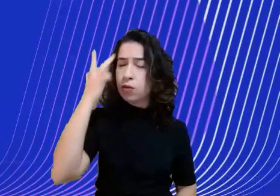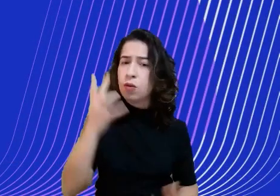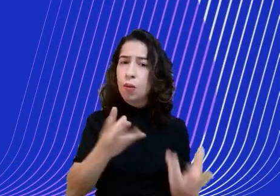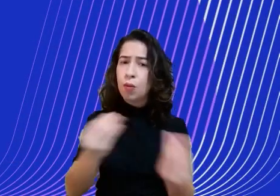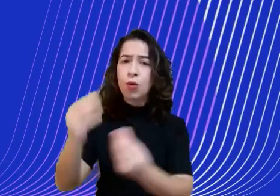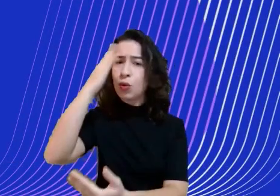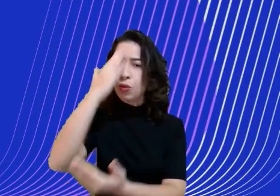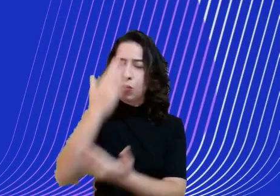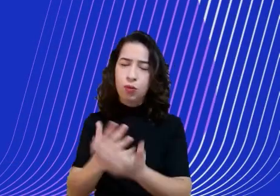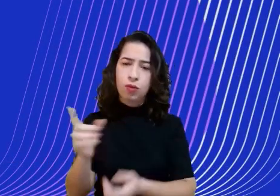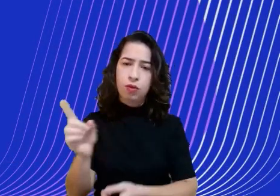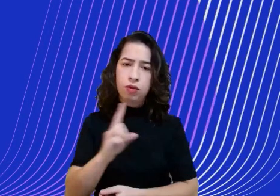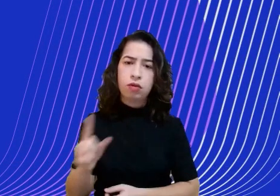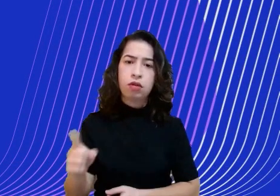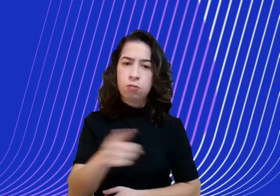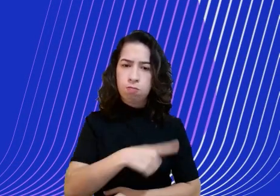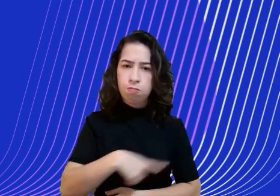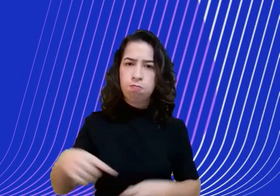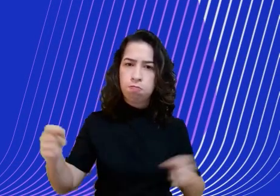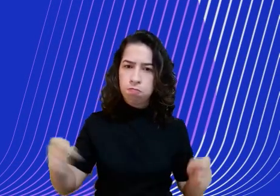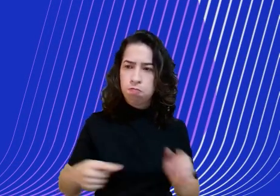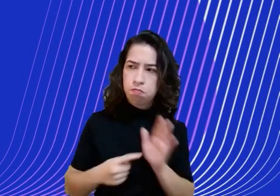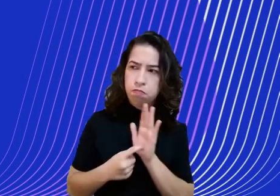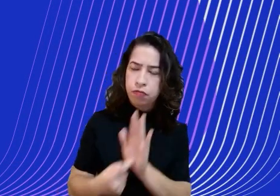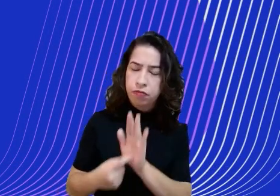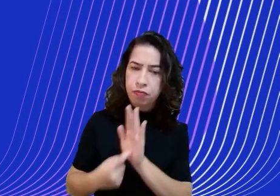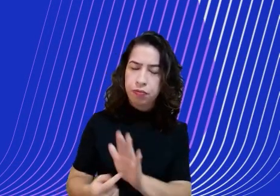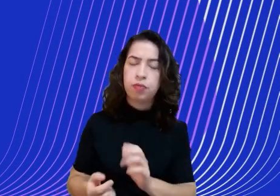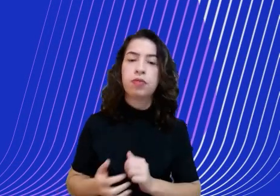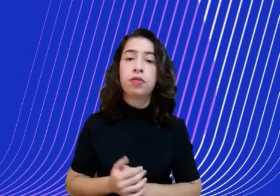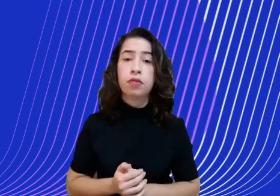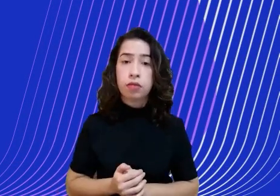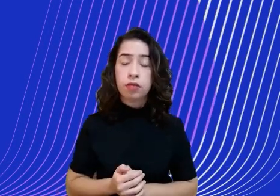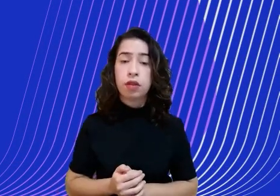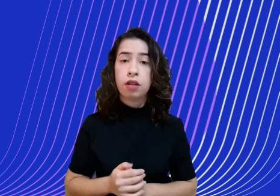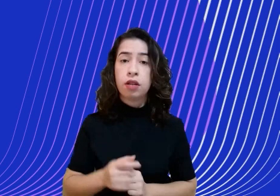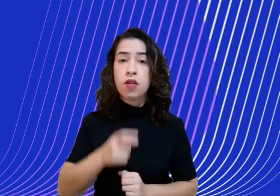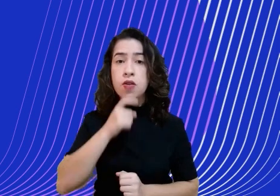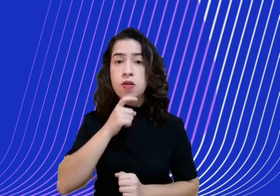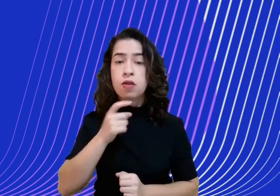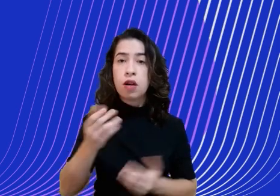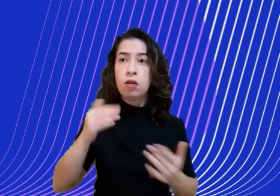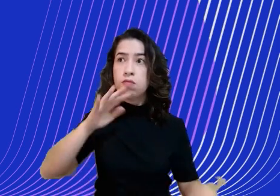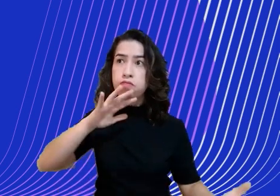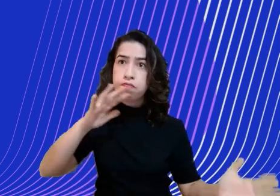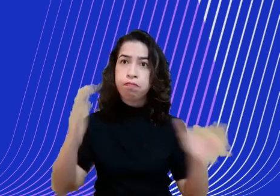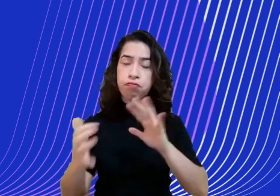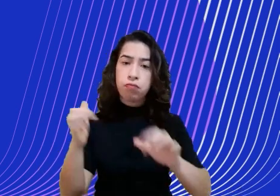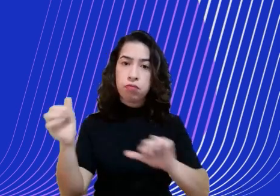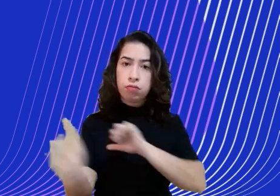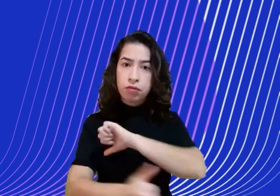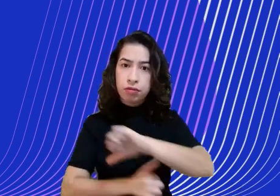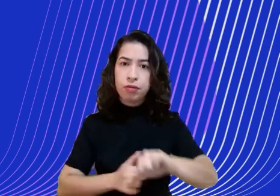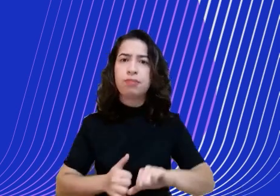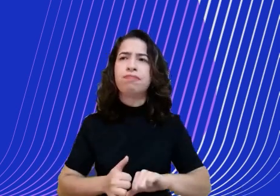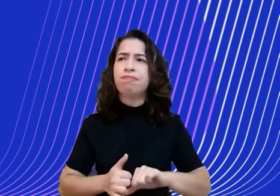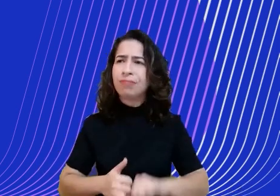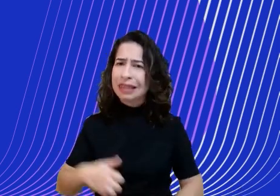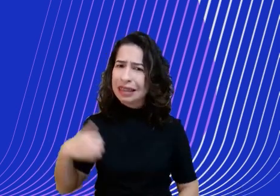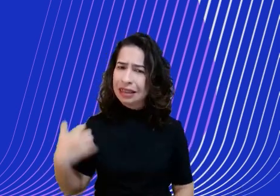that doesn't believe on that. And we can prove that the effects of the climate change, they cost a